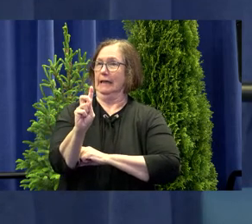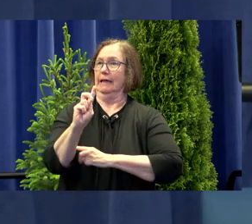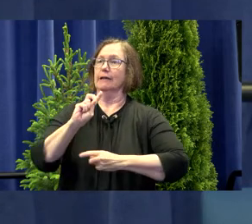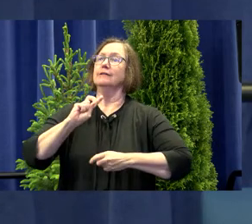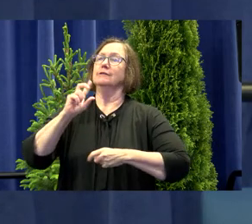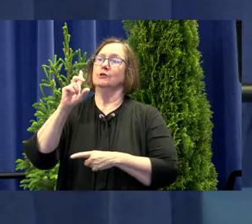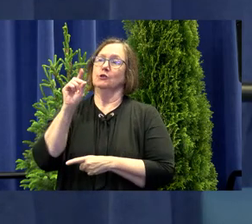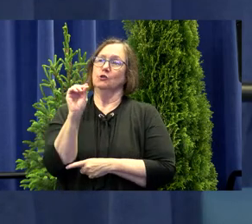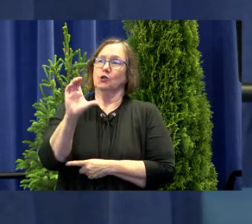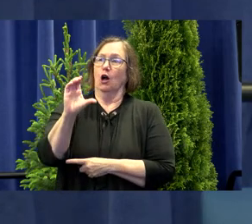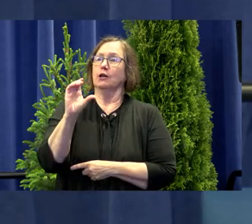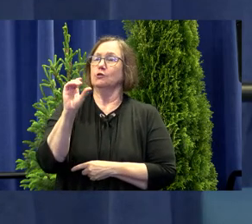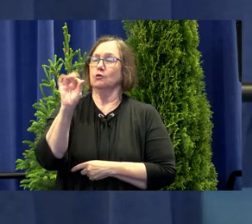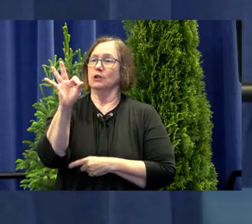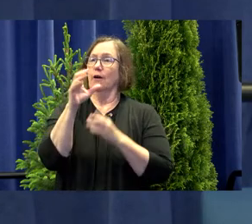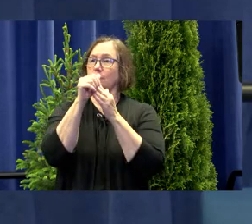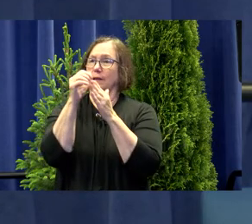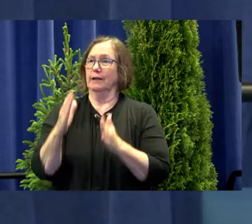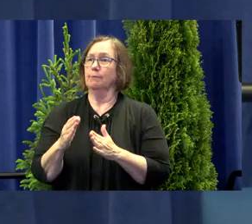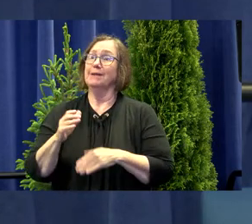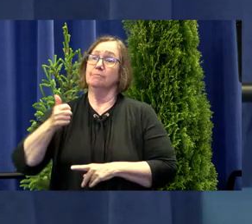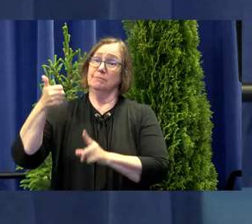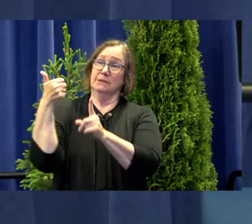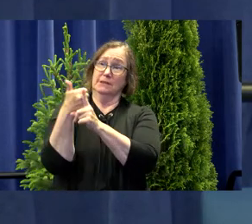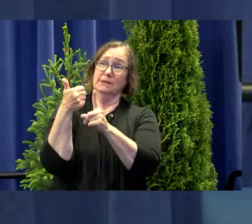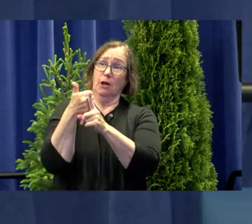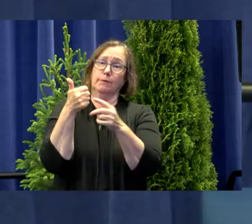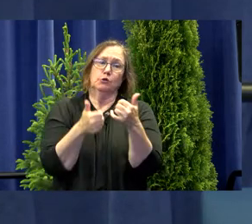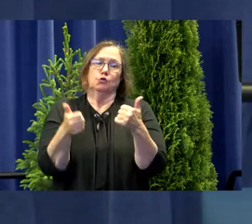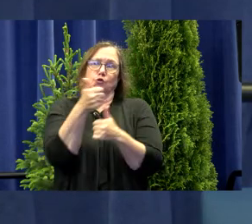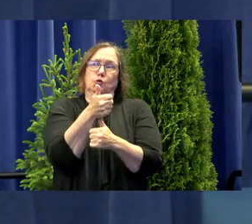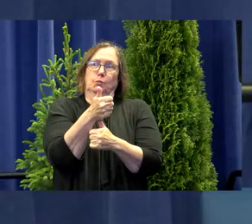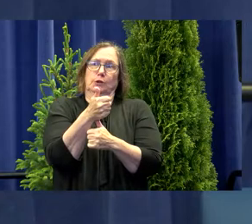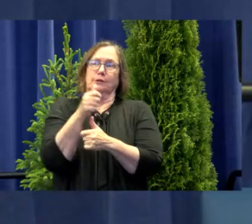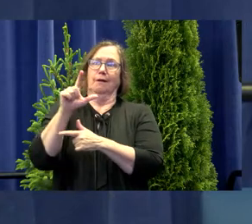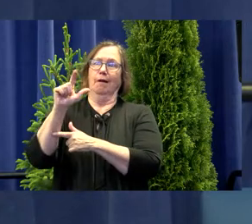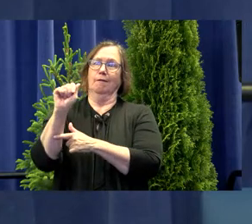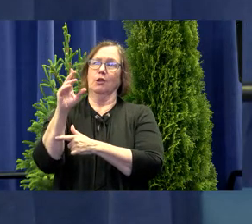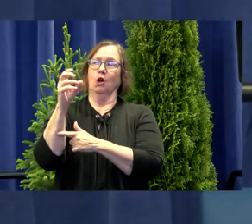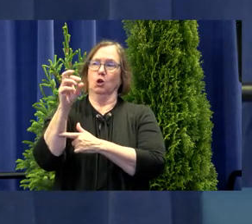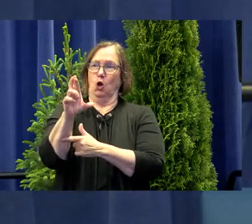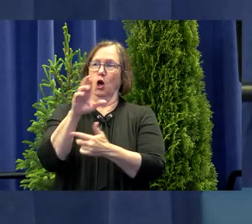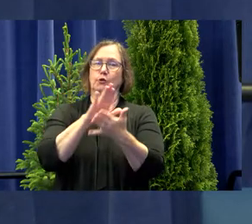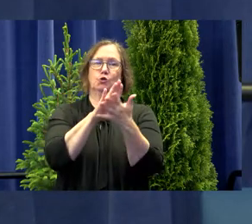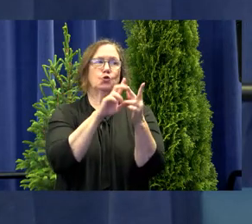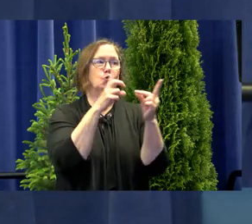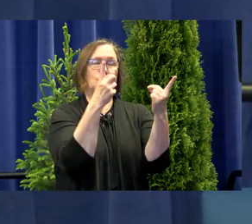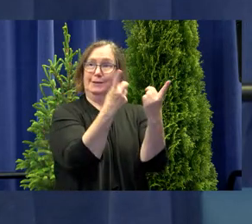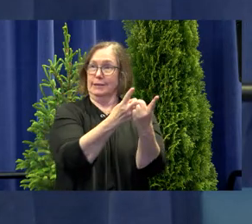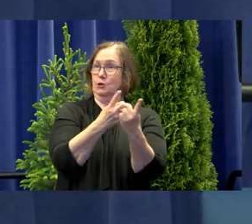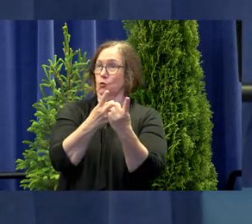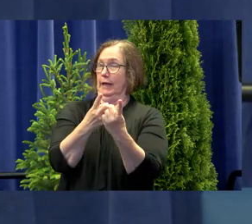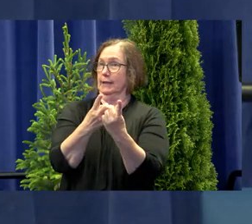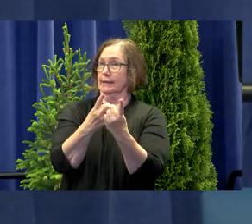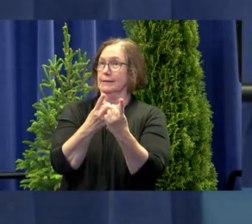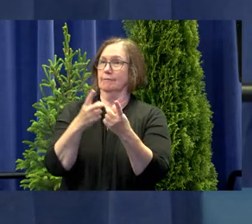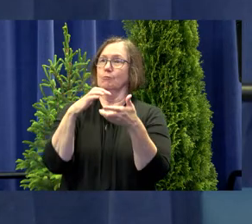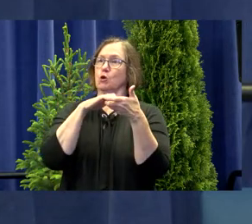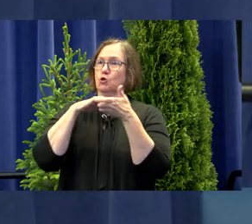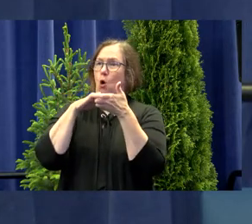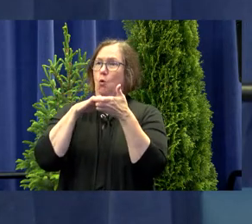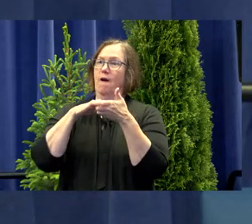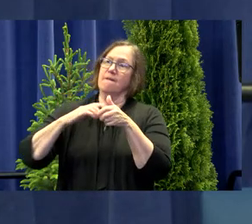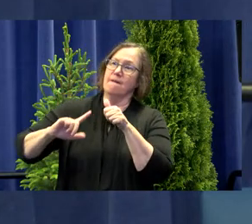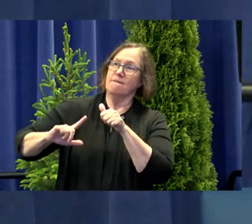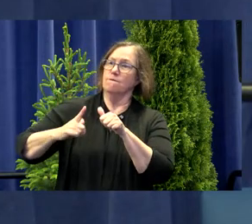is a superintendent of the LaConner School District and enjoyed tight-knit friendship with his classmate, this being the first